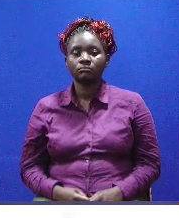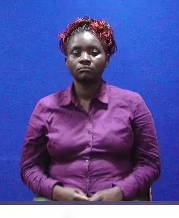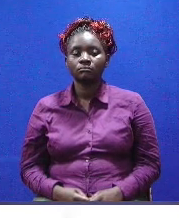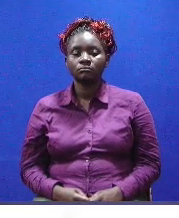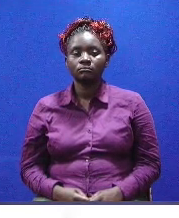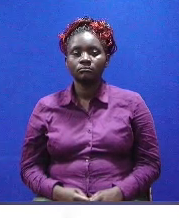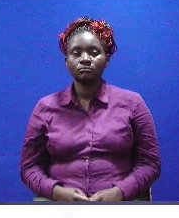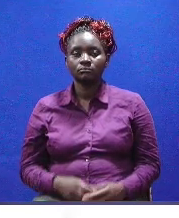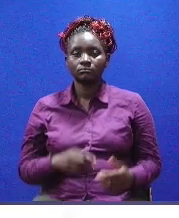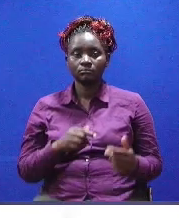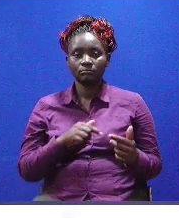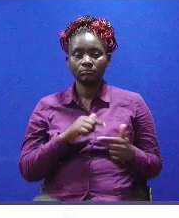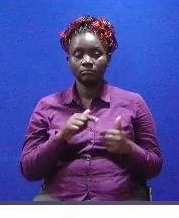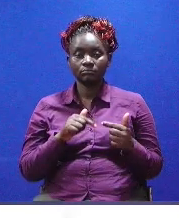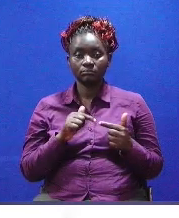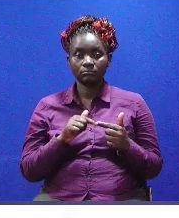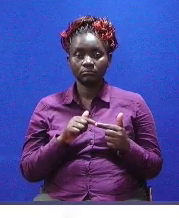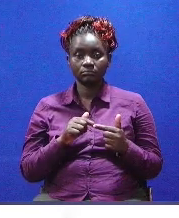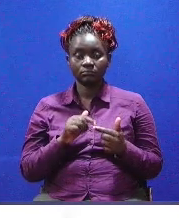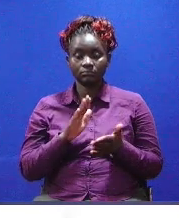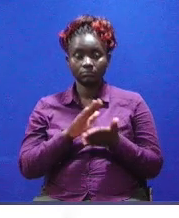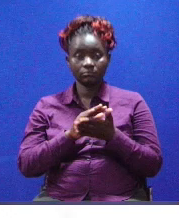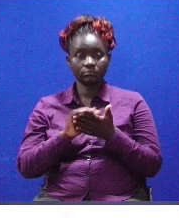Why do you give HPV vaccine? You're